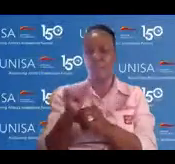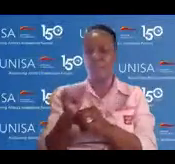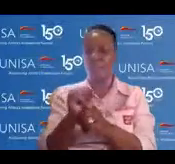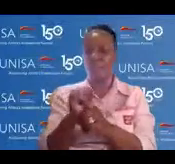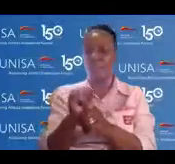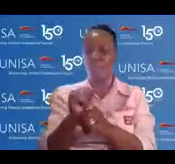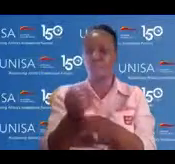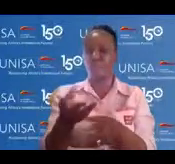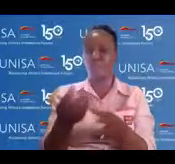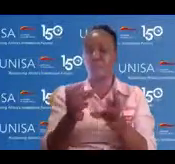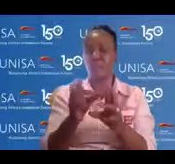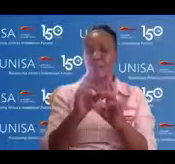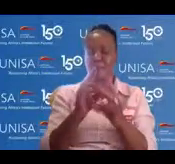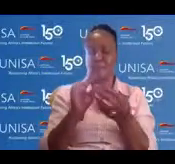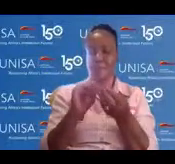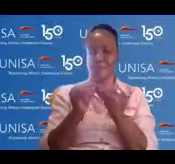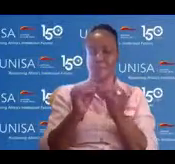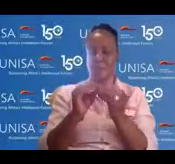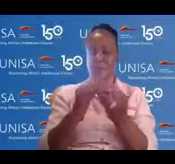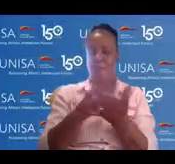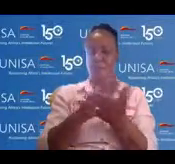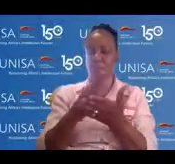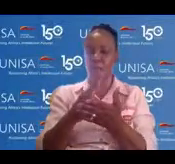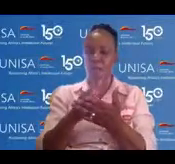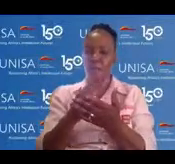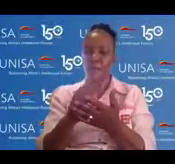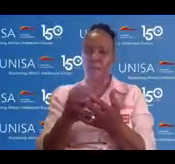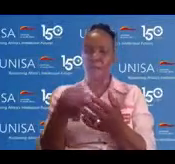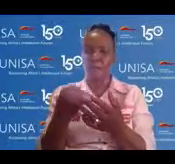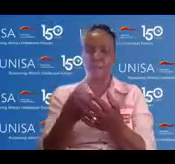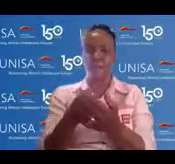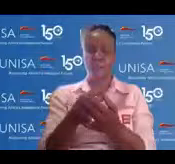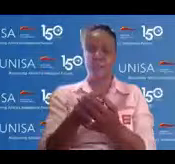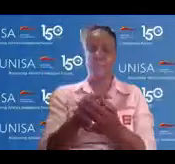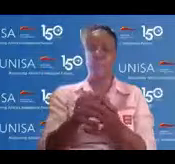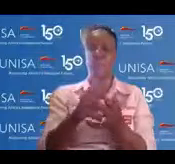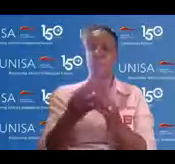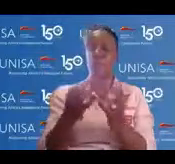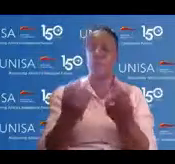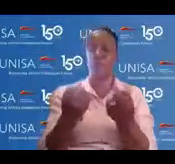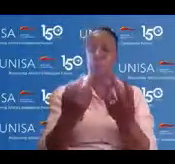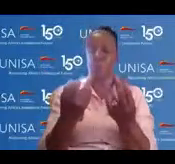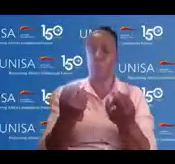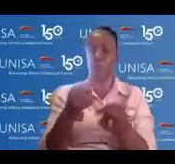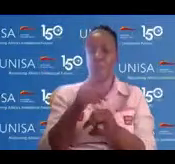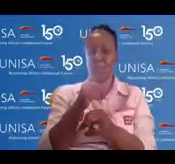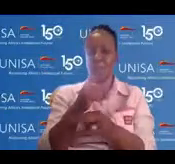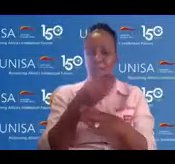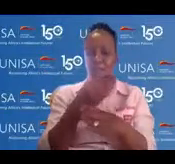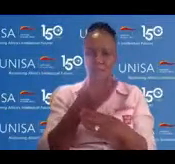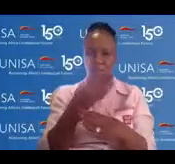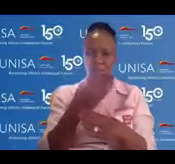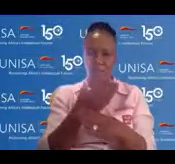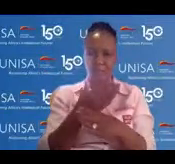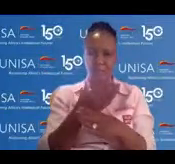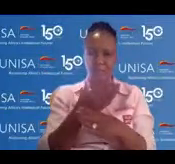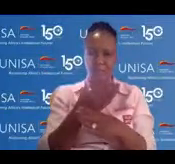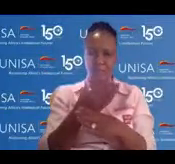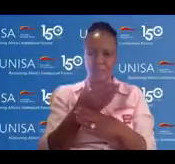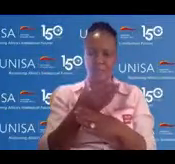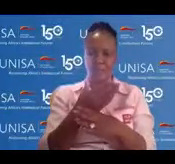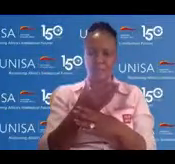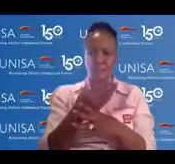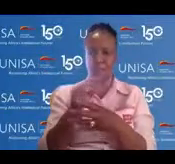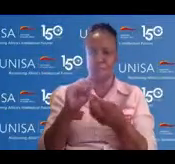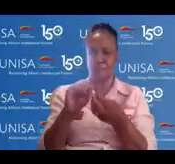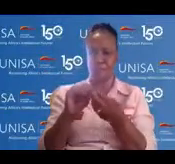created something completely new. And that makes it fabrication. They didn't falsify their